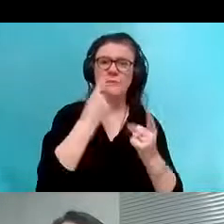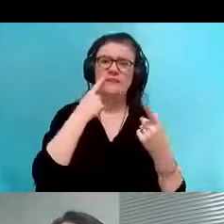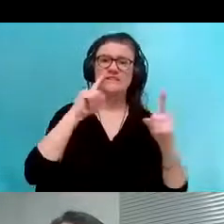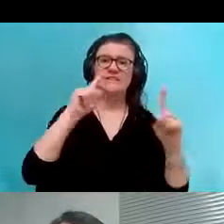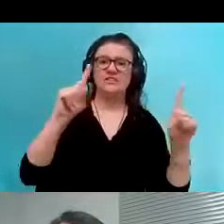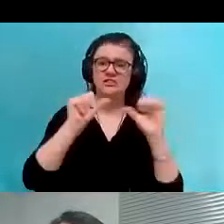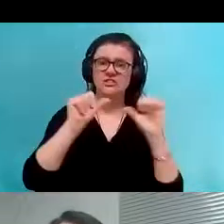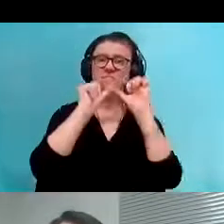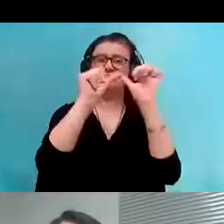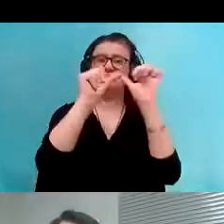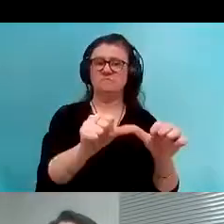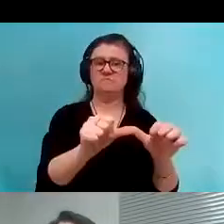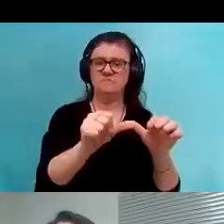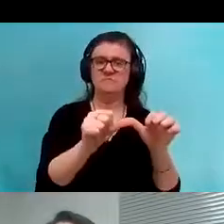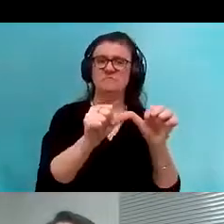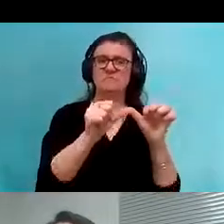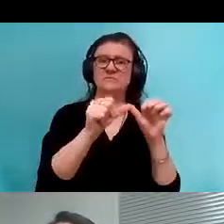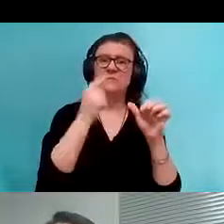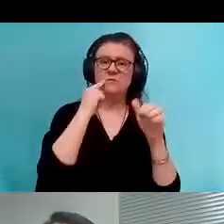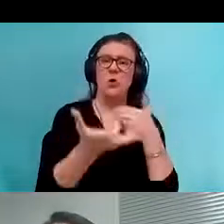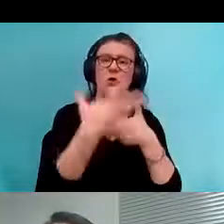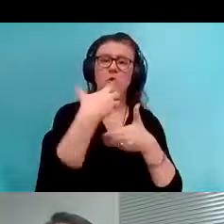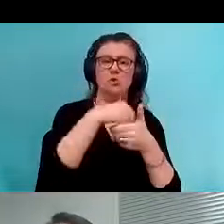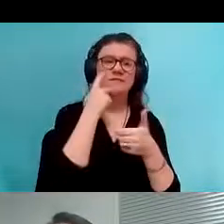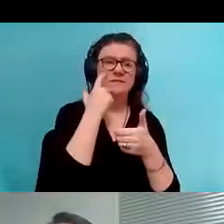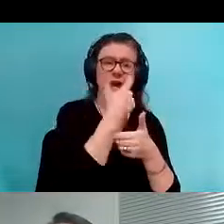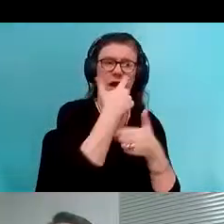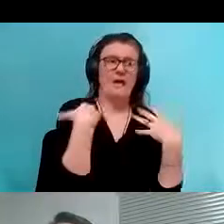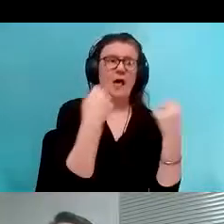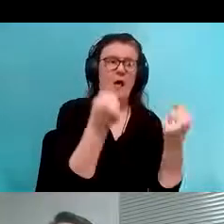long-term sustainability of the inclusive eye health approaches,